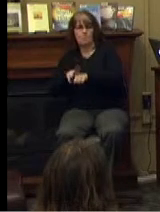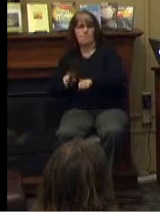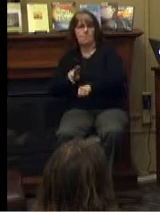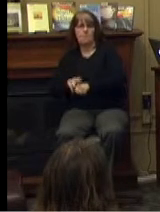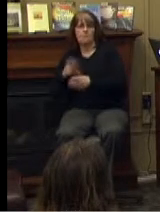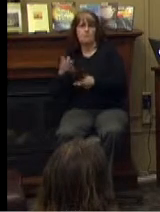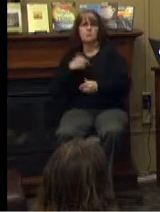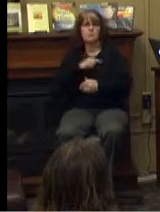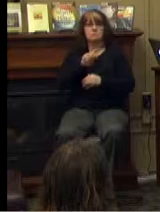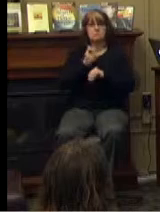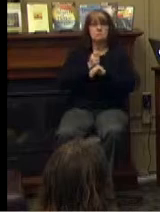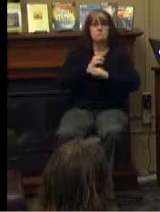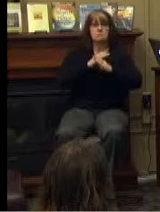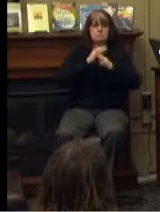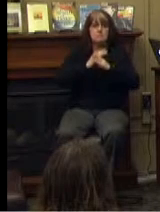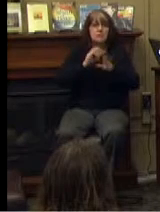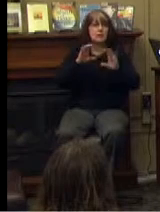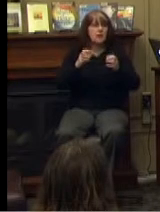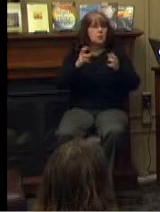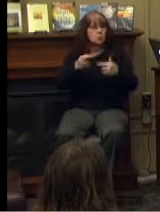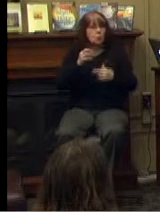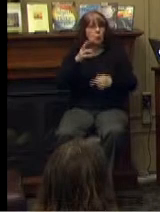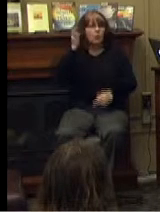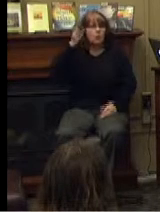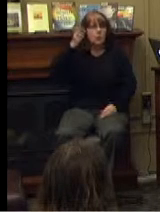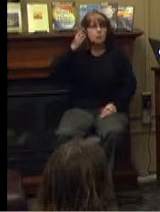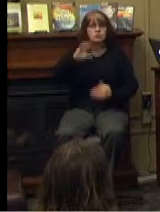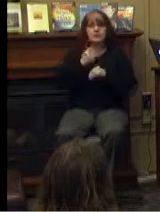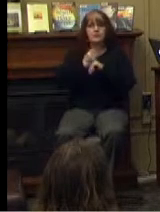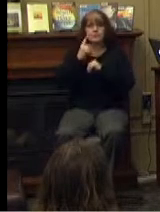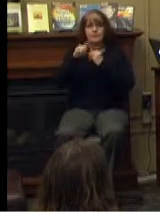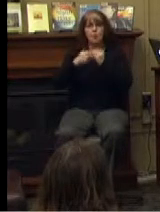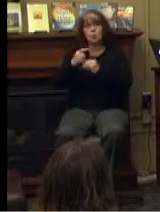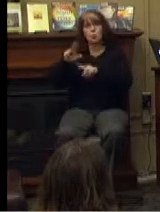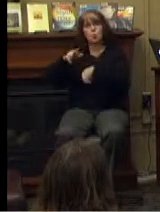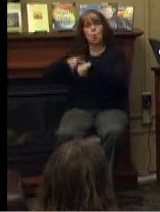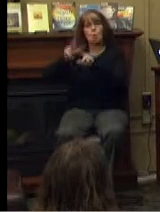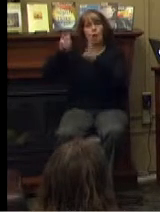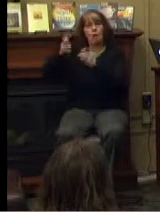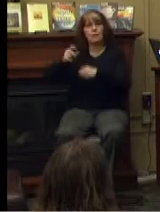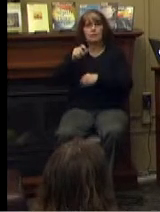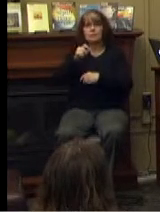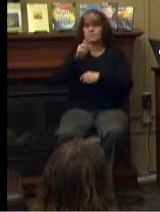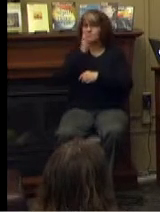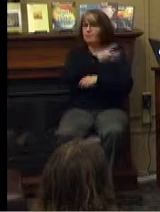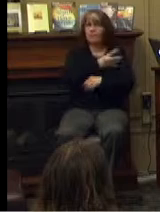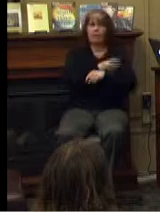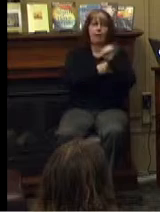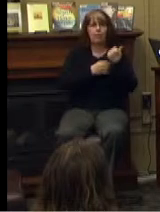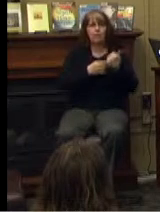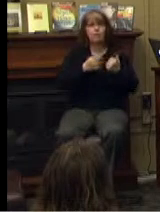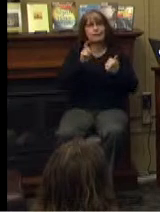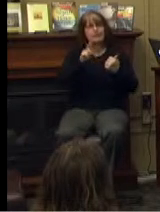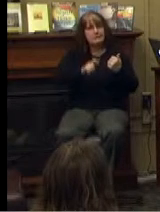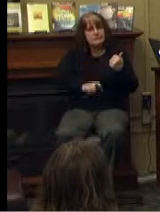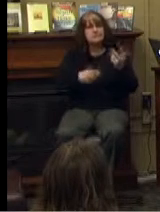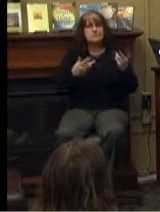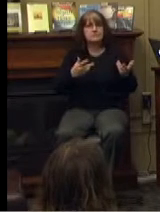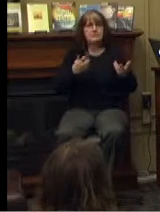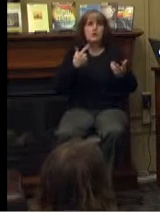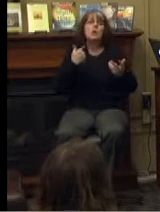this classroom, this lecture, with that in mind and not thinking about the others. And we did talk about the